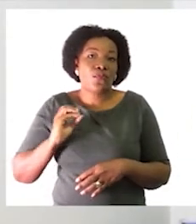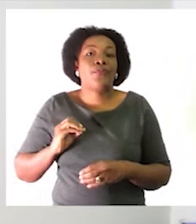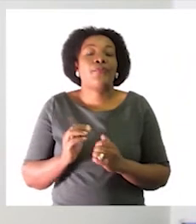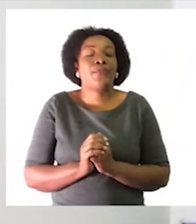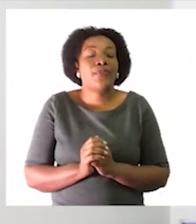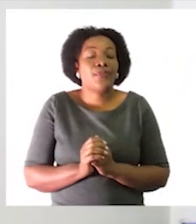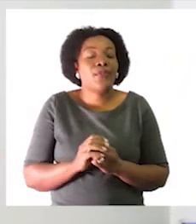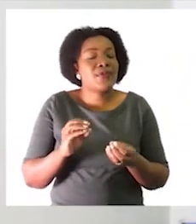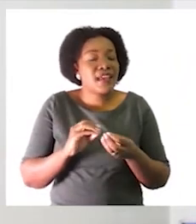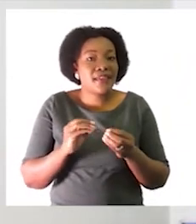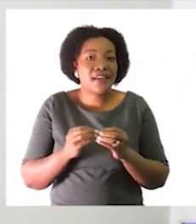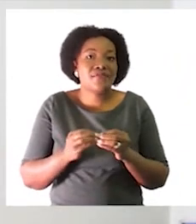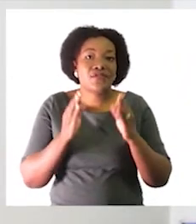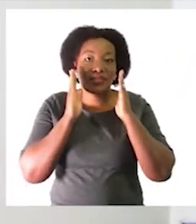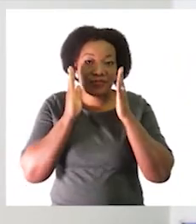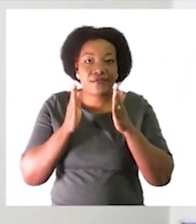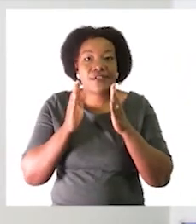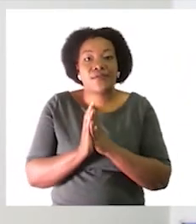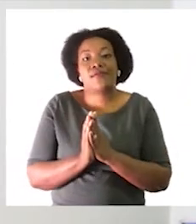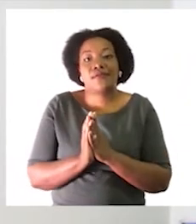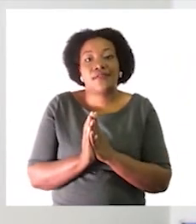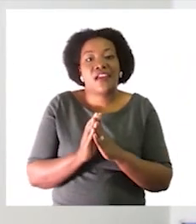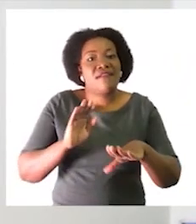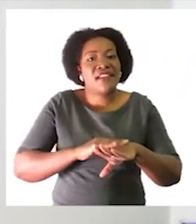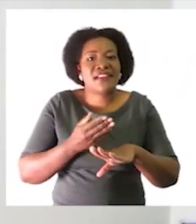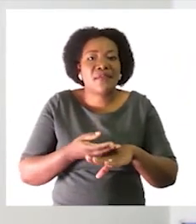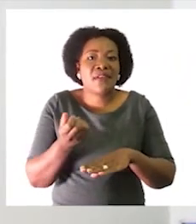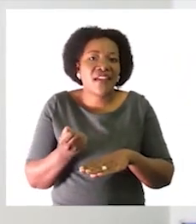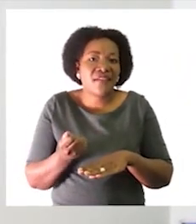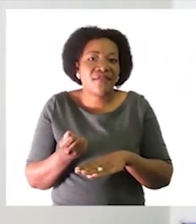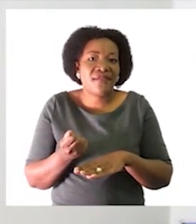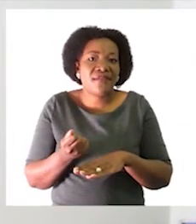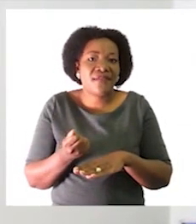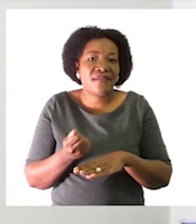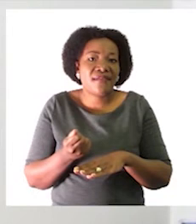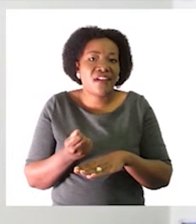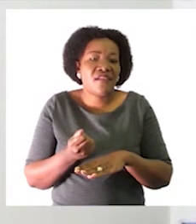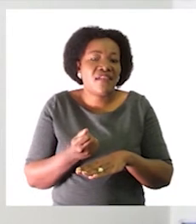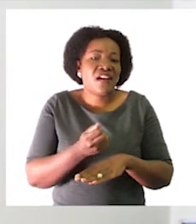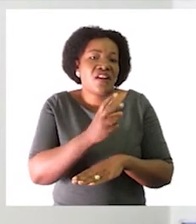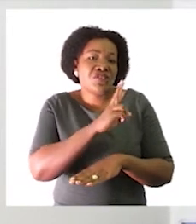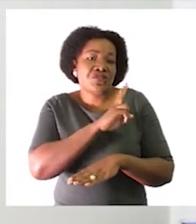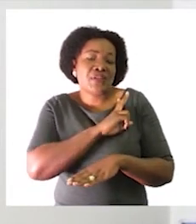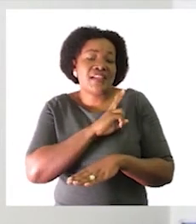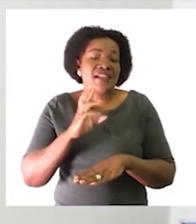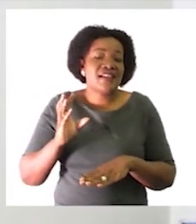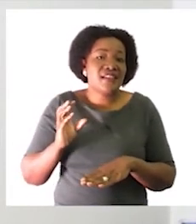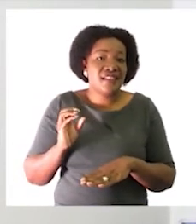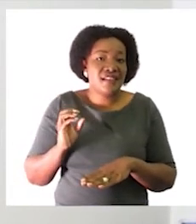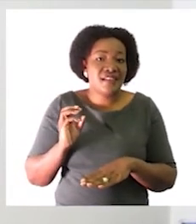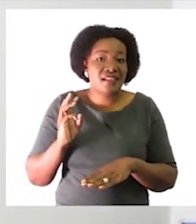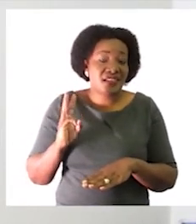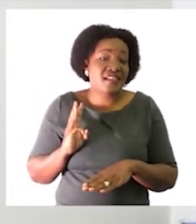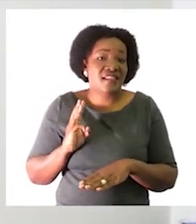have to round off to. Say, for example, if we have the number 3, but we are now focusing on rounding off to